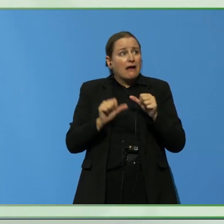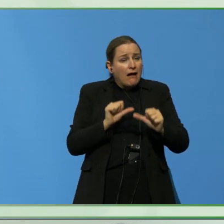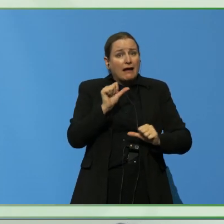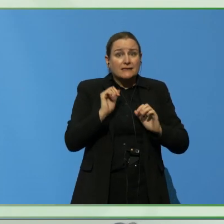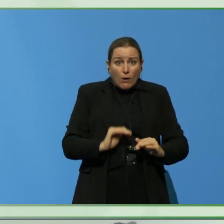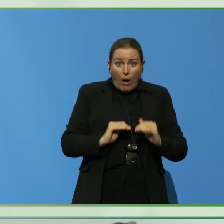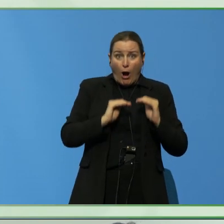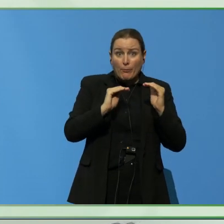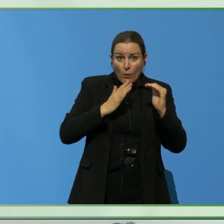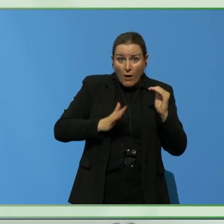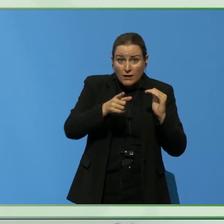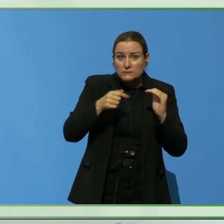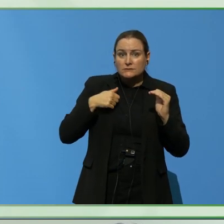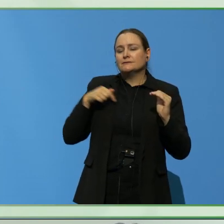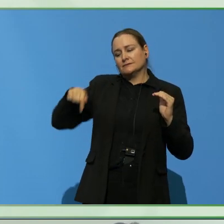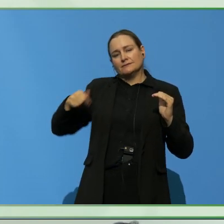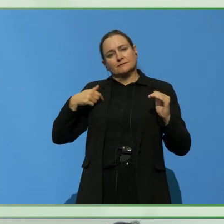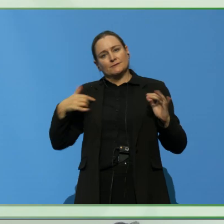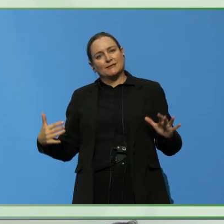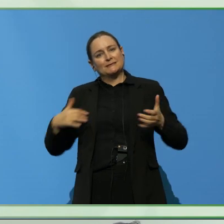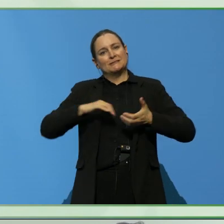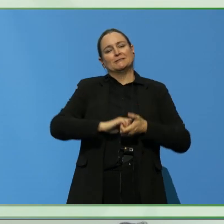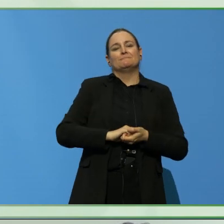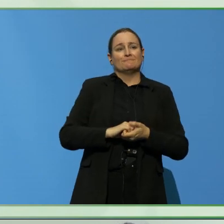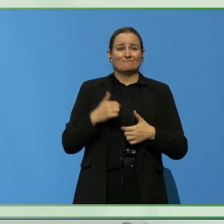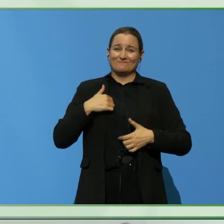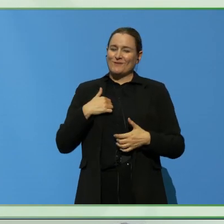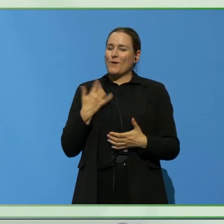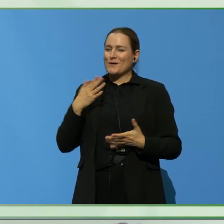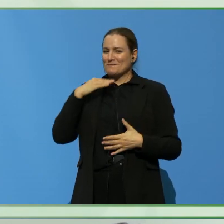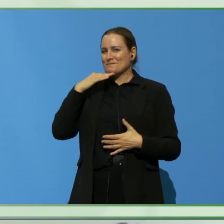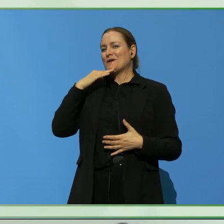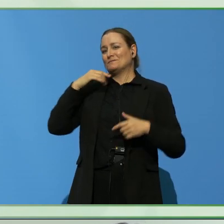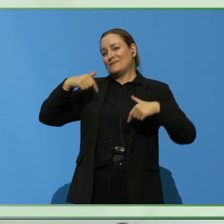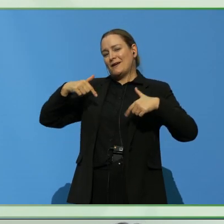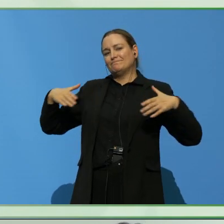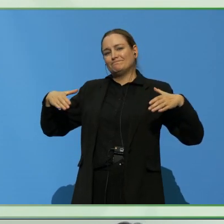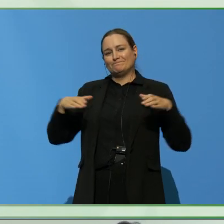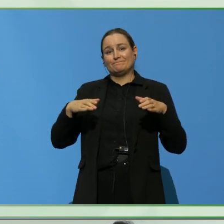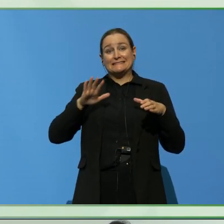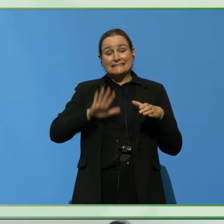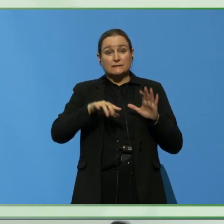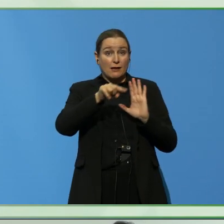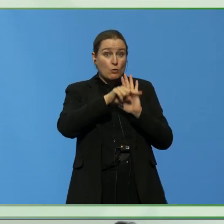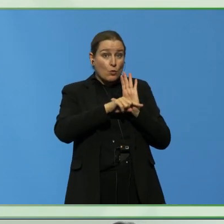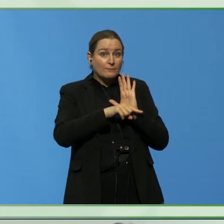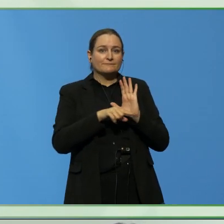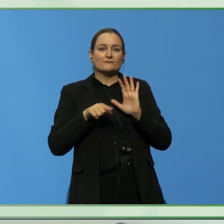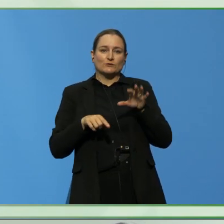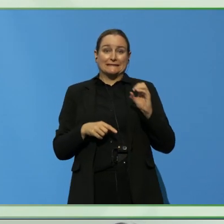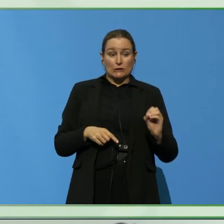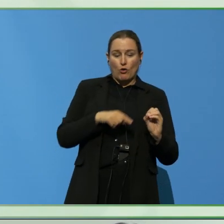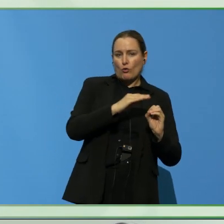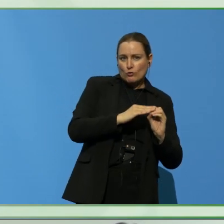well as a program partner for the Zero Project Scaling Solutions Program. And if you were there in one